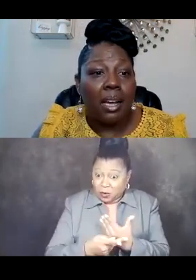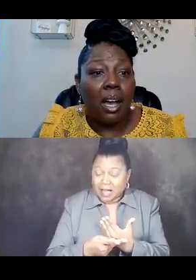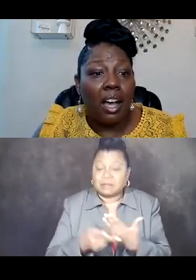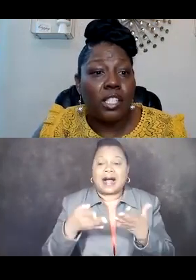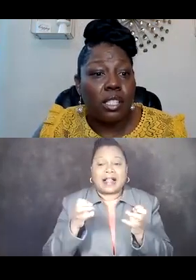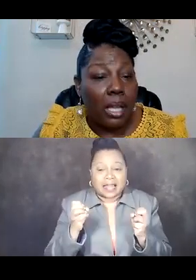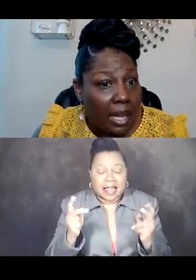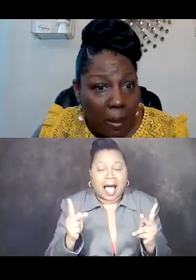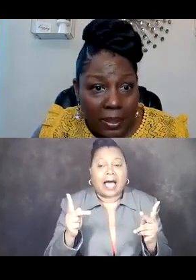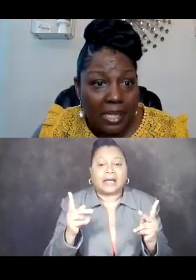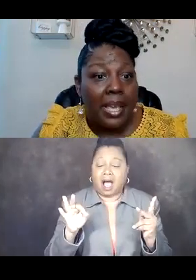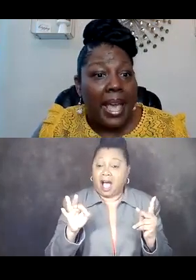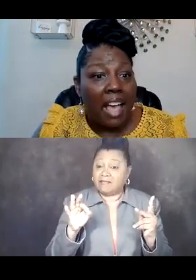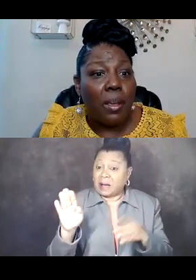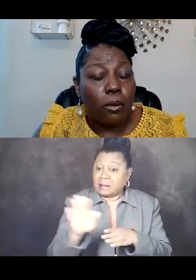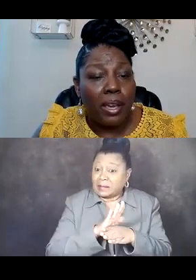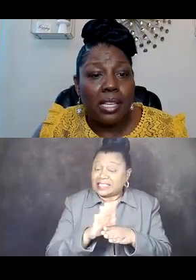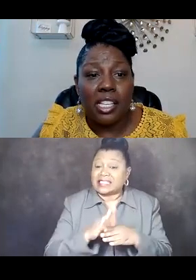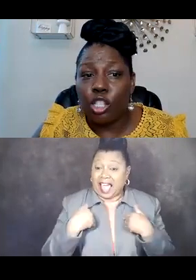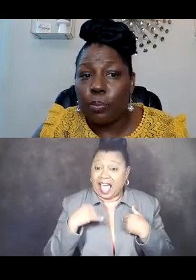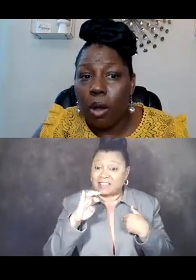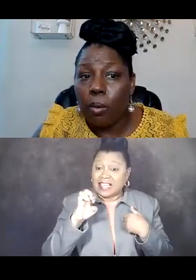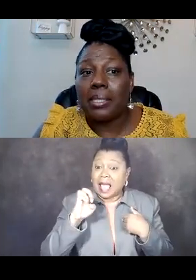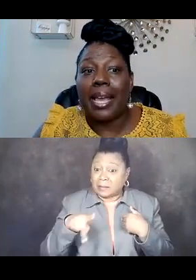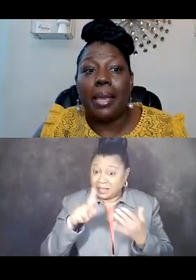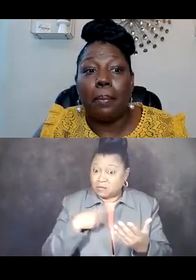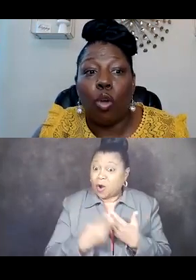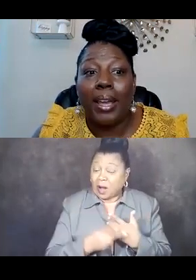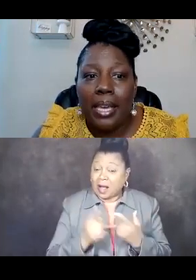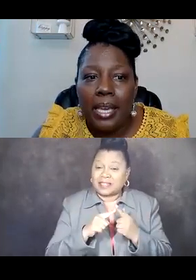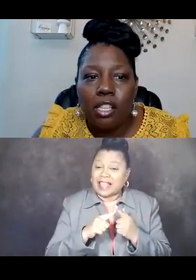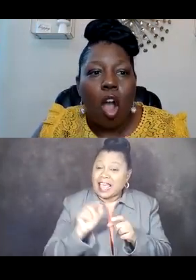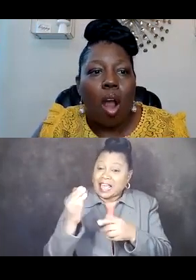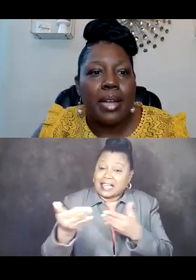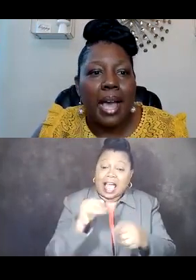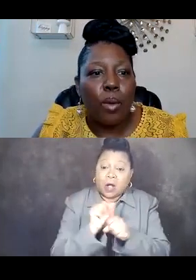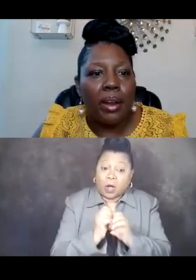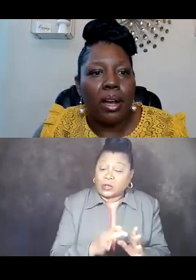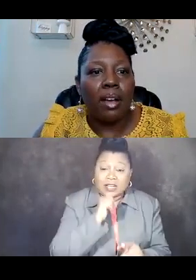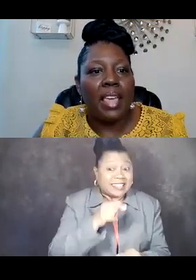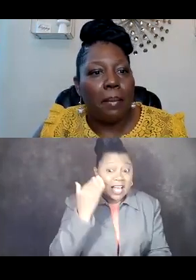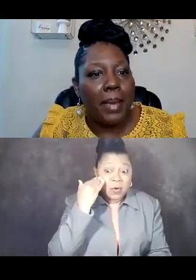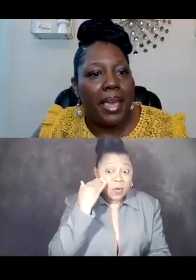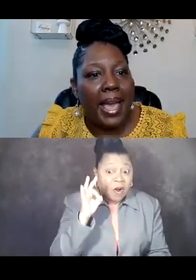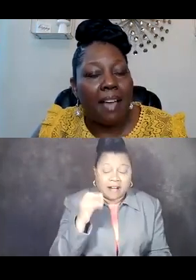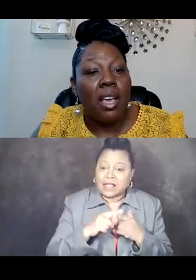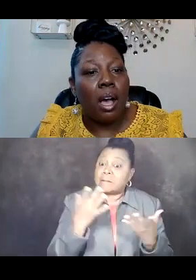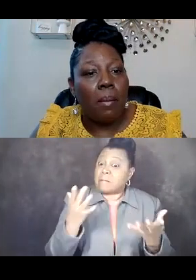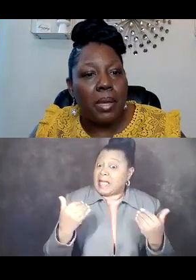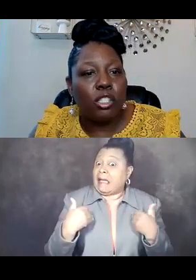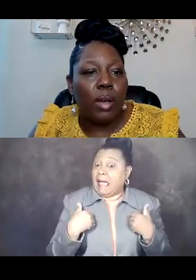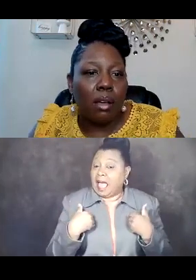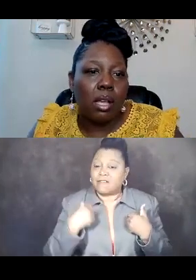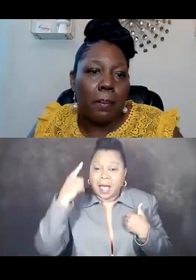lot of companies have employee assistance programs that employees are not aware of that may have